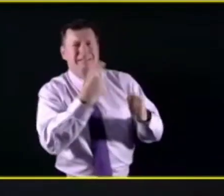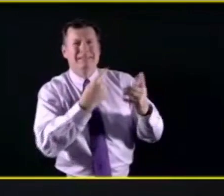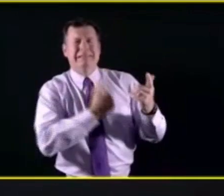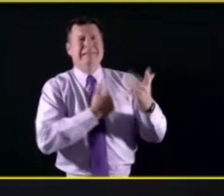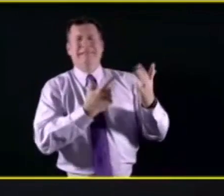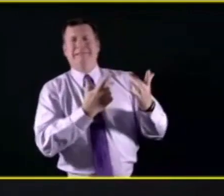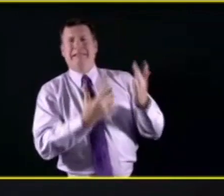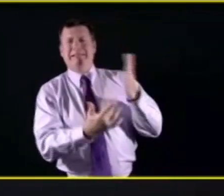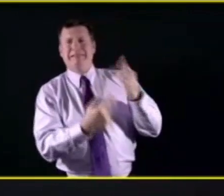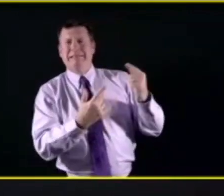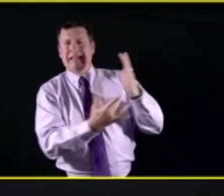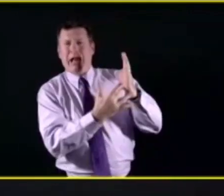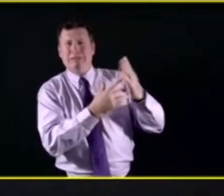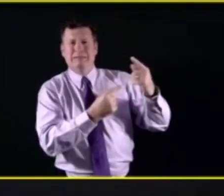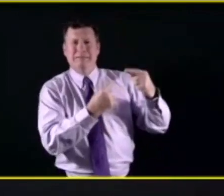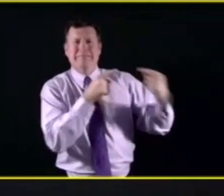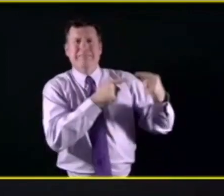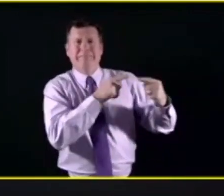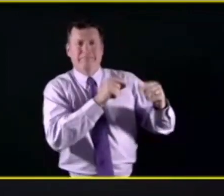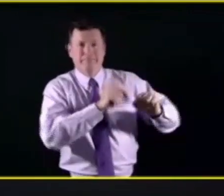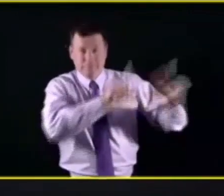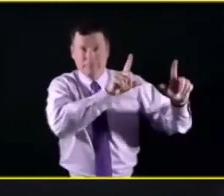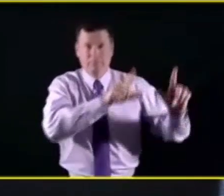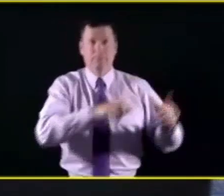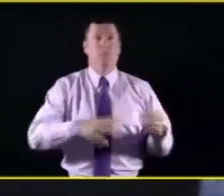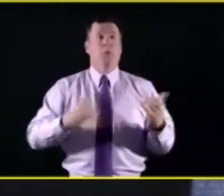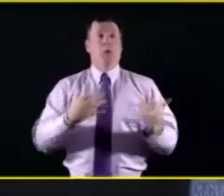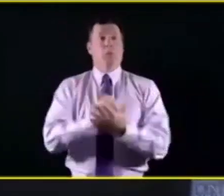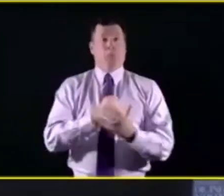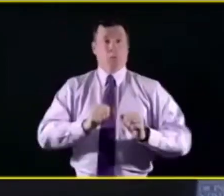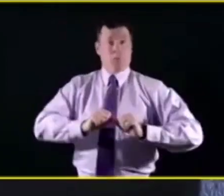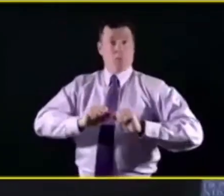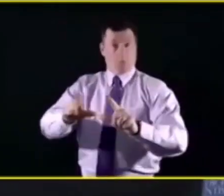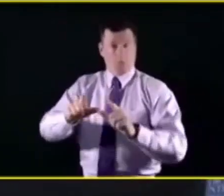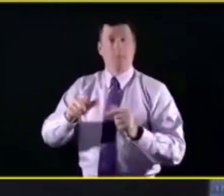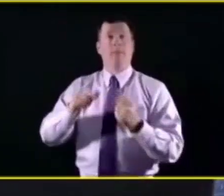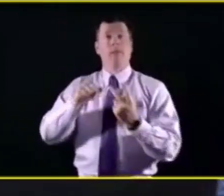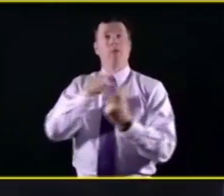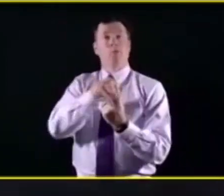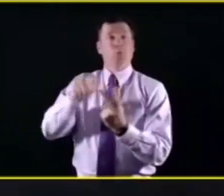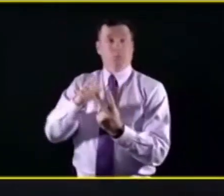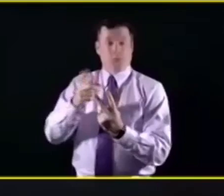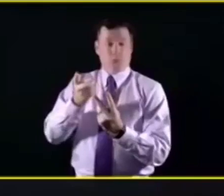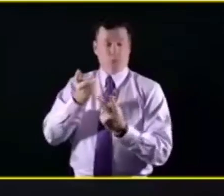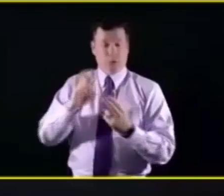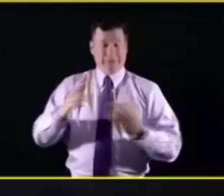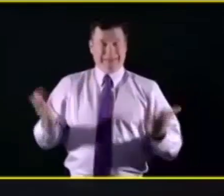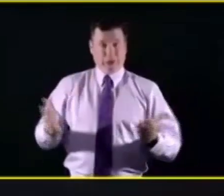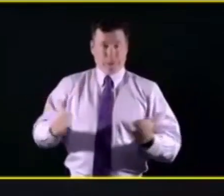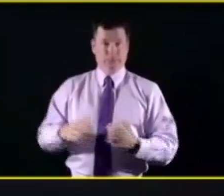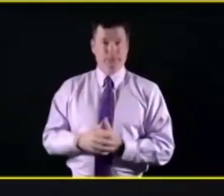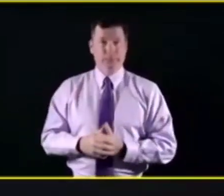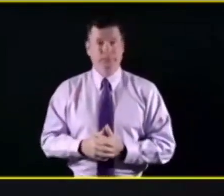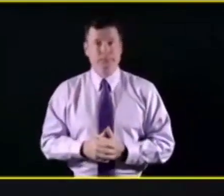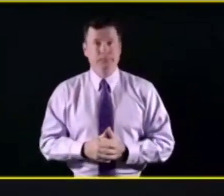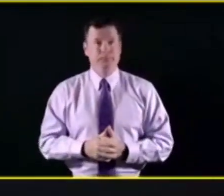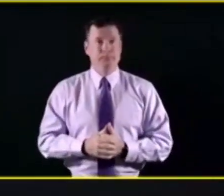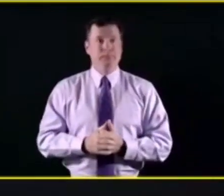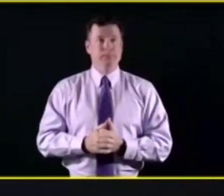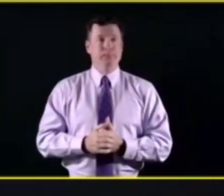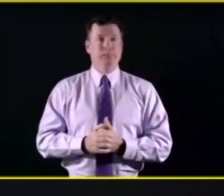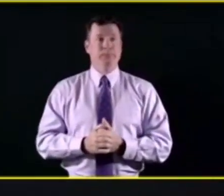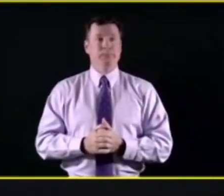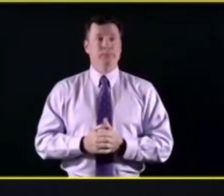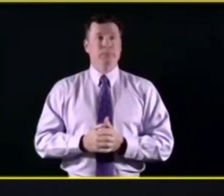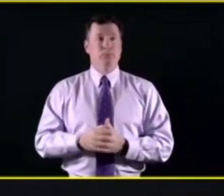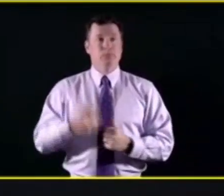the vaccine trial. Yes, we're actually quite pleased that we've been able to participate in this study that is sponsored